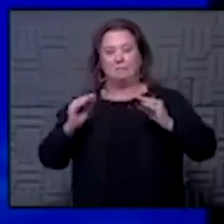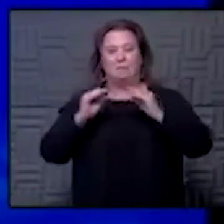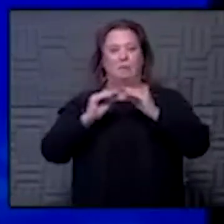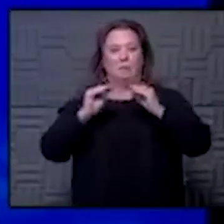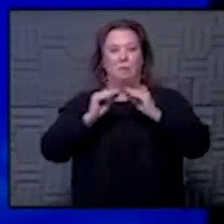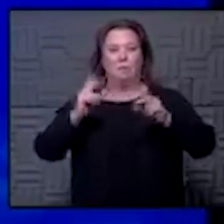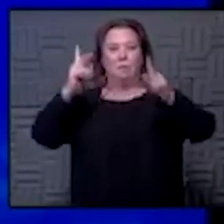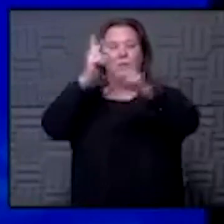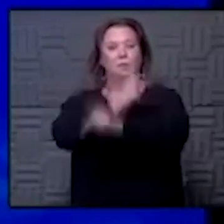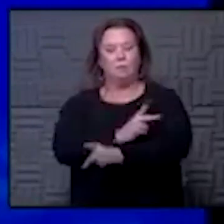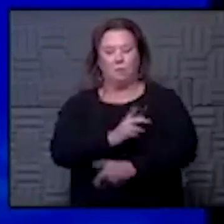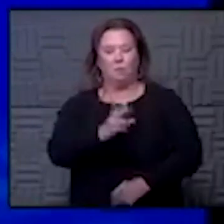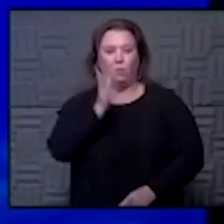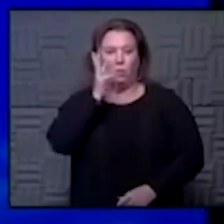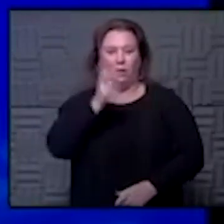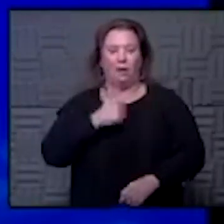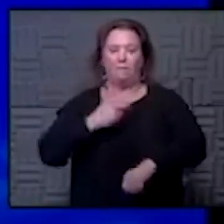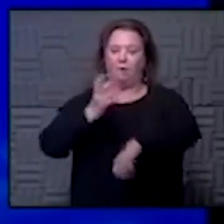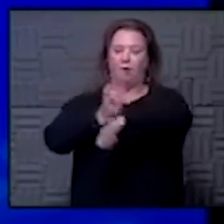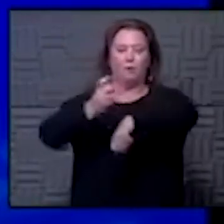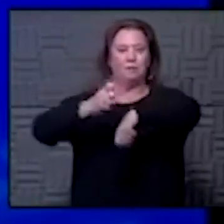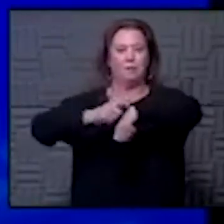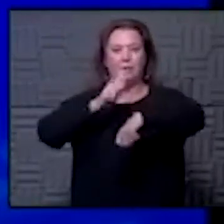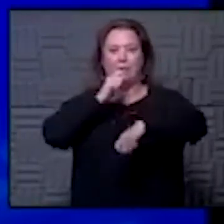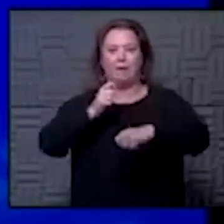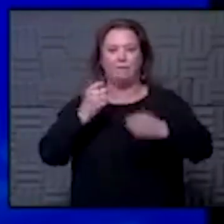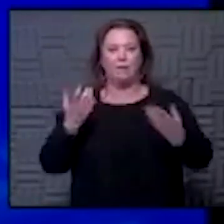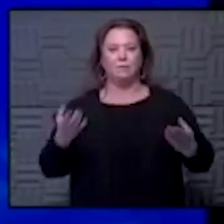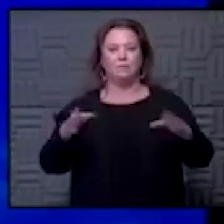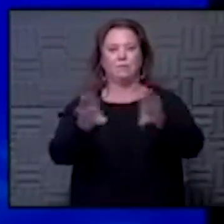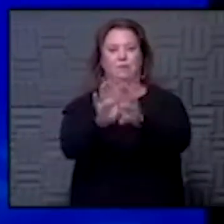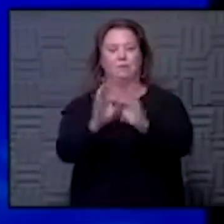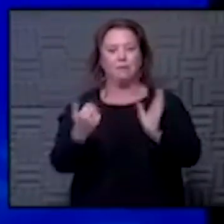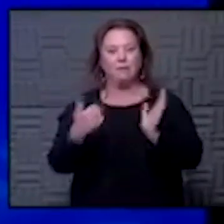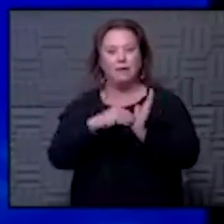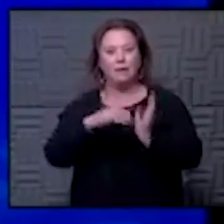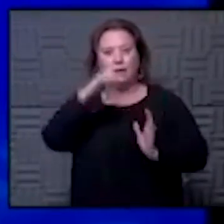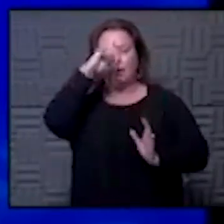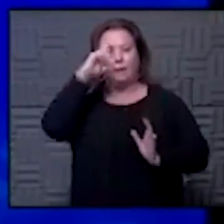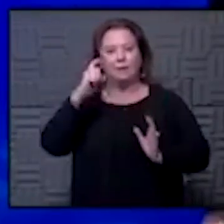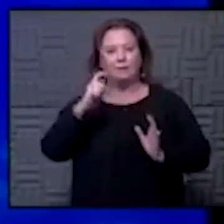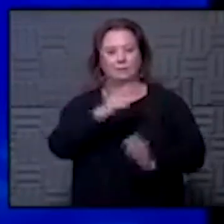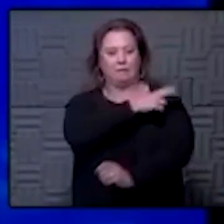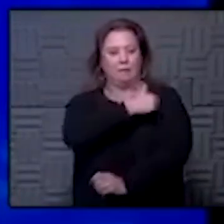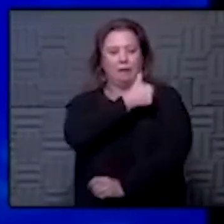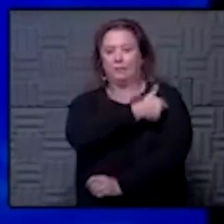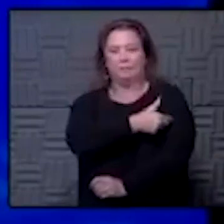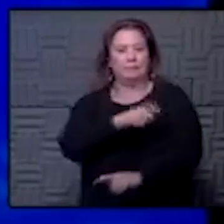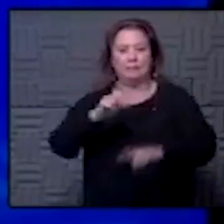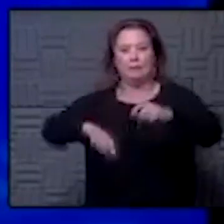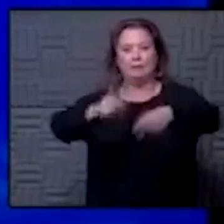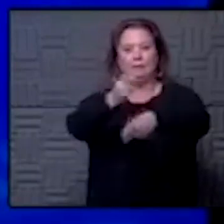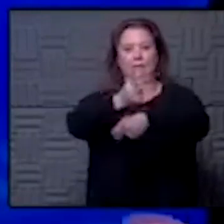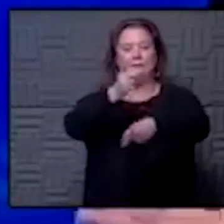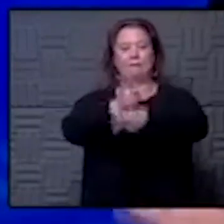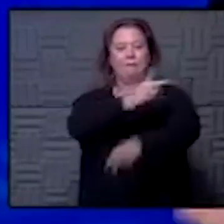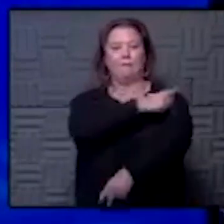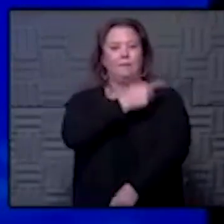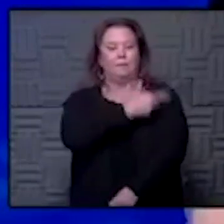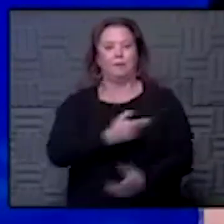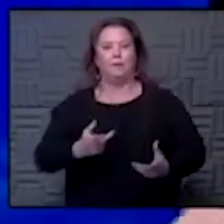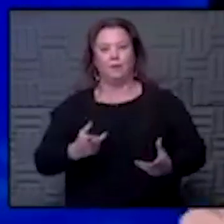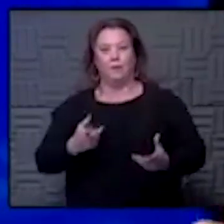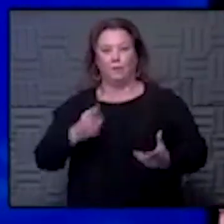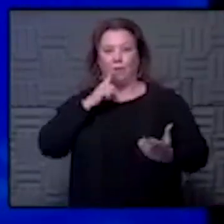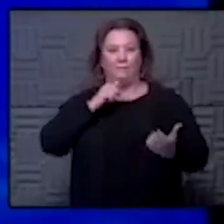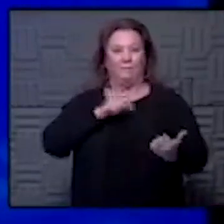widespread. I think we're going to have a tough time not having a complete shutdown, because the hospitals won't be able to take care of the patients, and we have